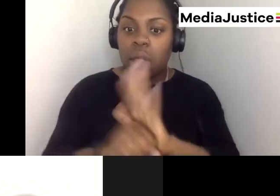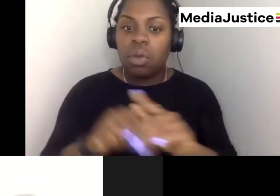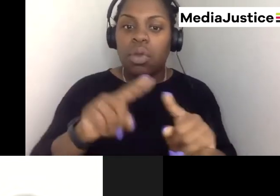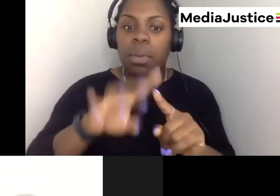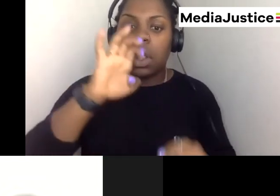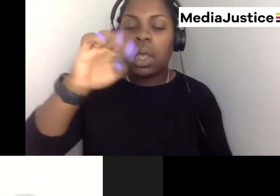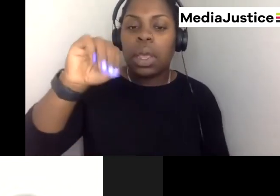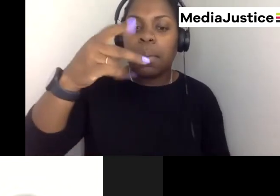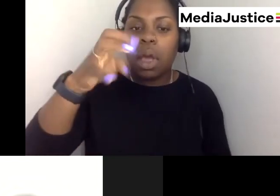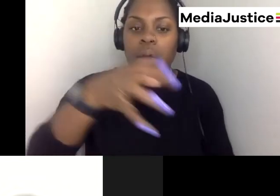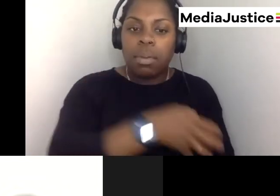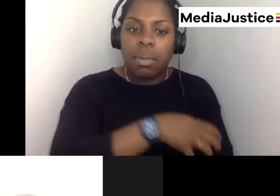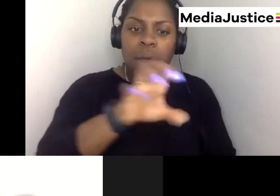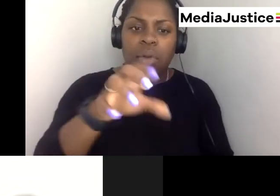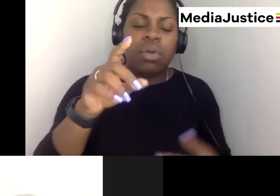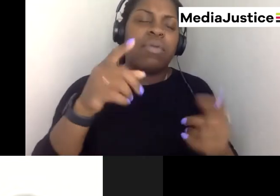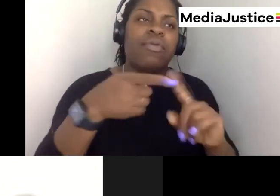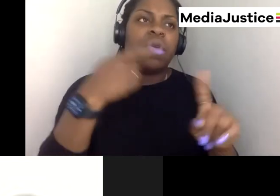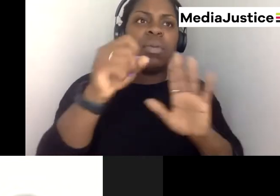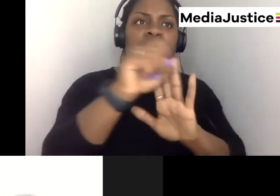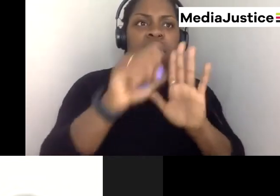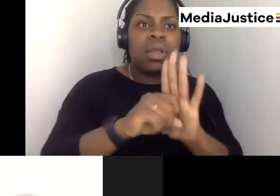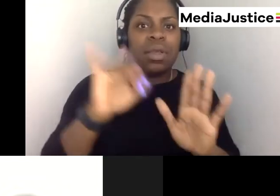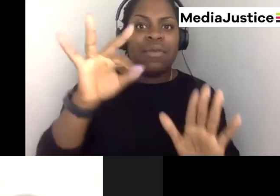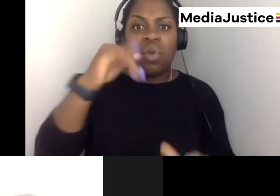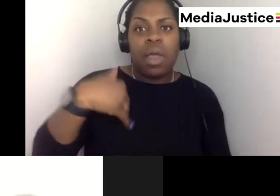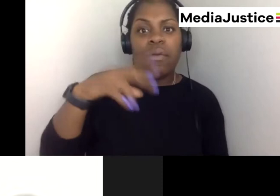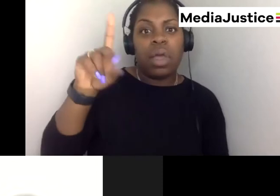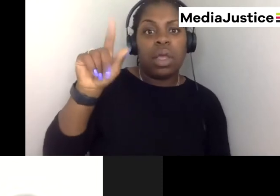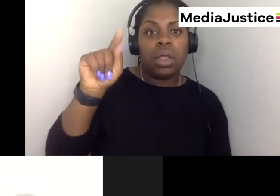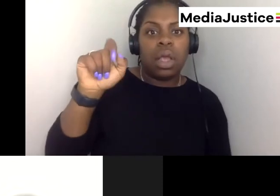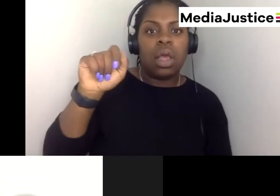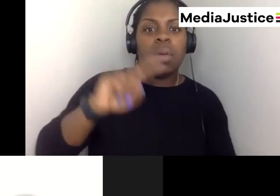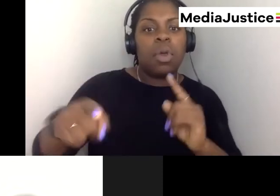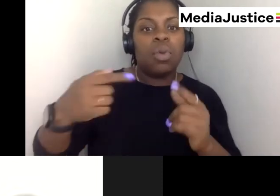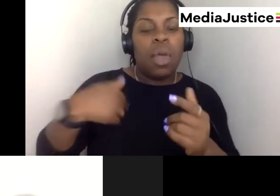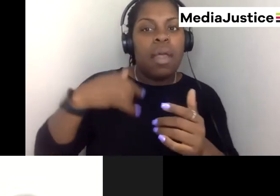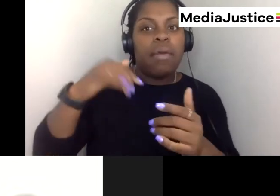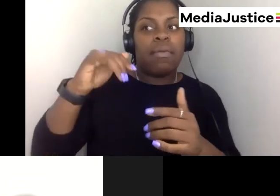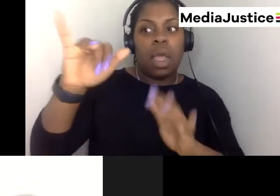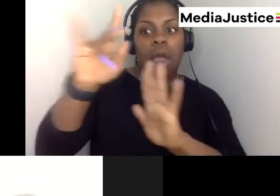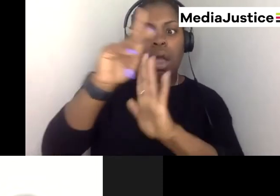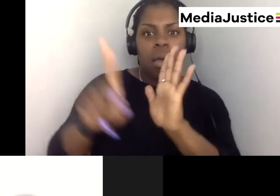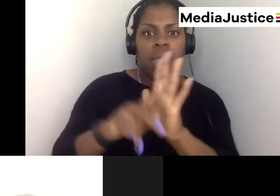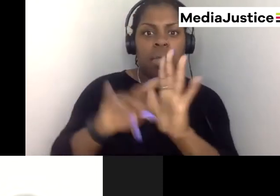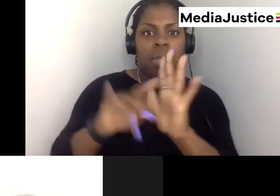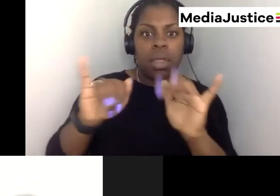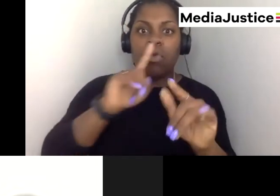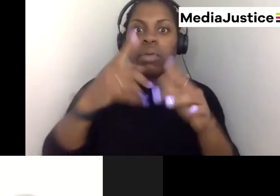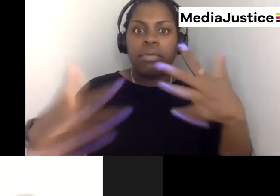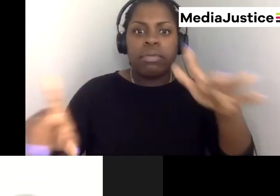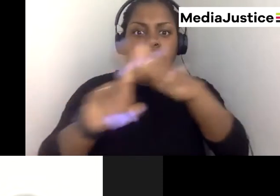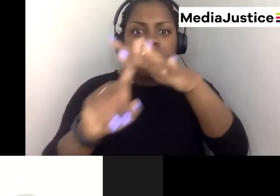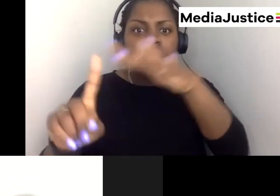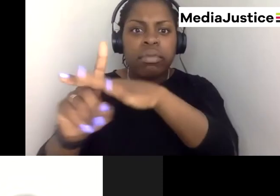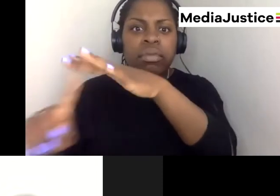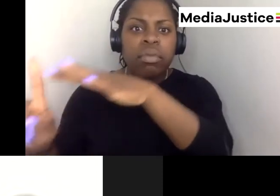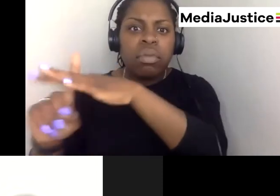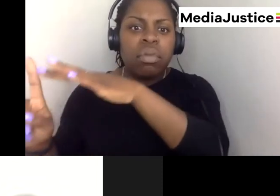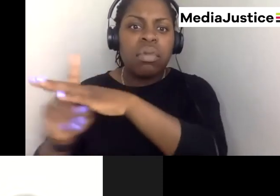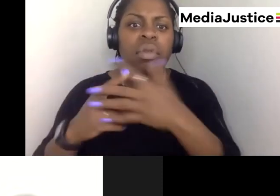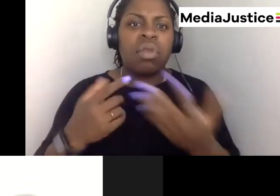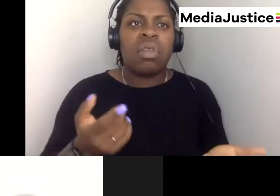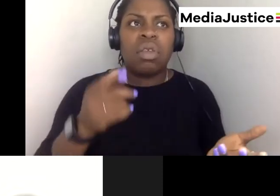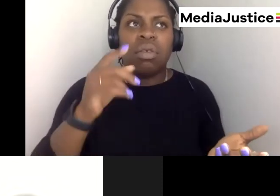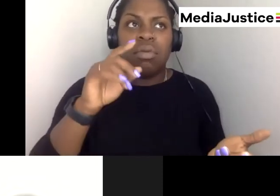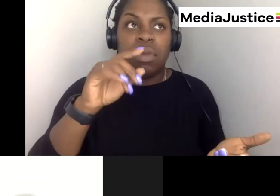states where we don't have data, if we even know the kind of policies that exist, whether it's something that is used, like if it's at